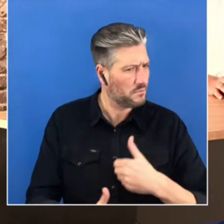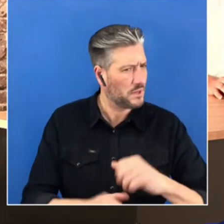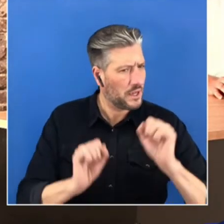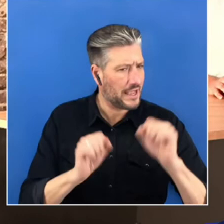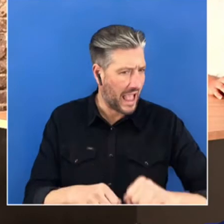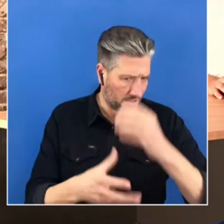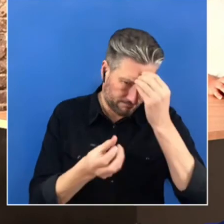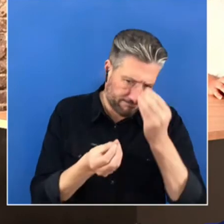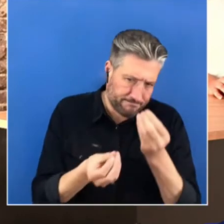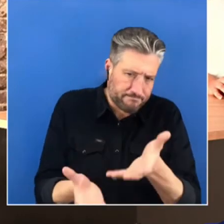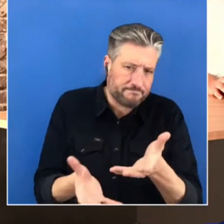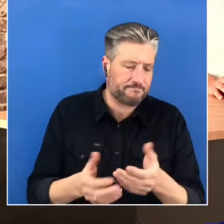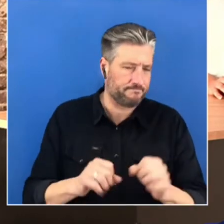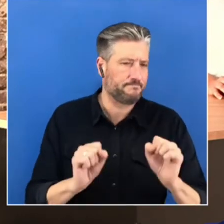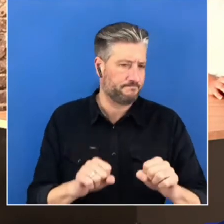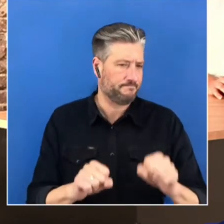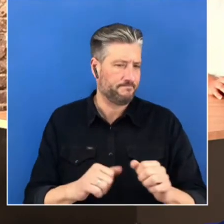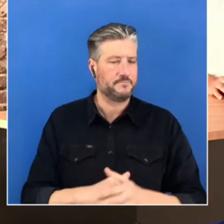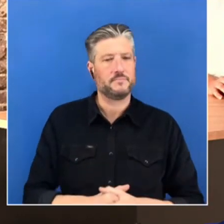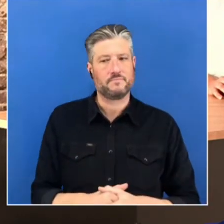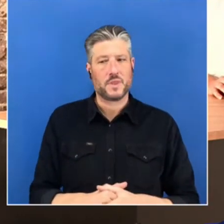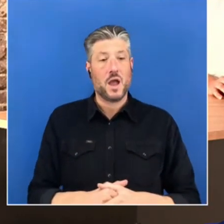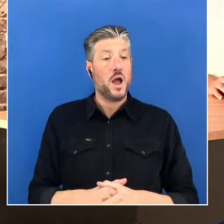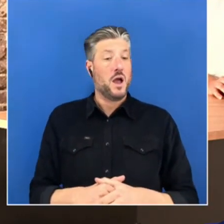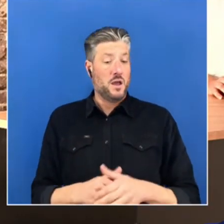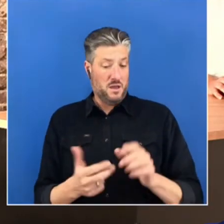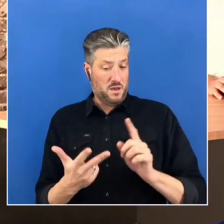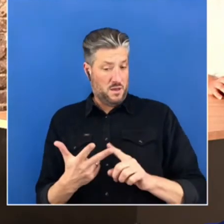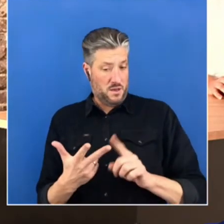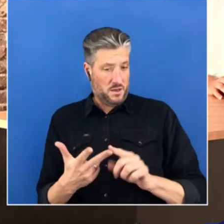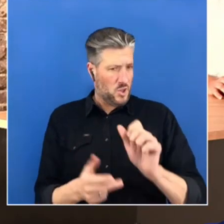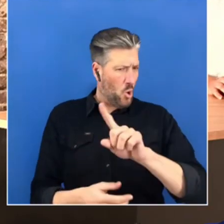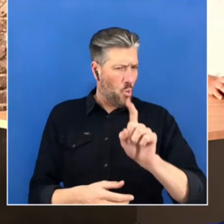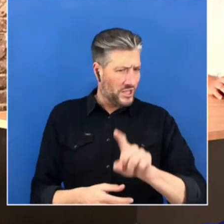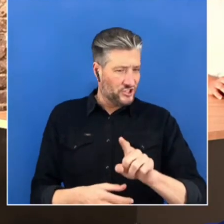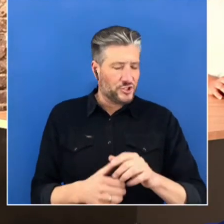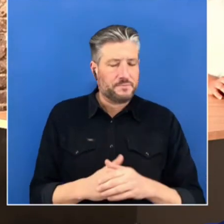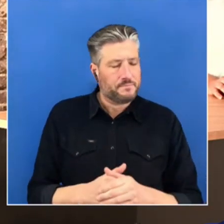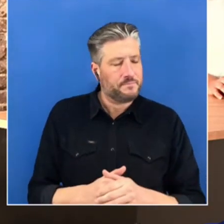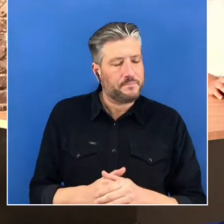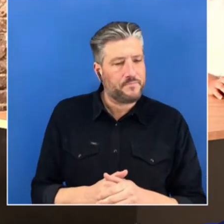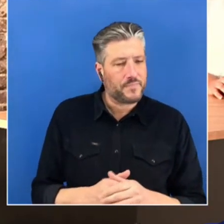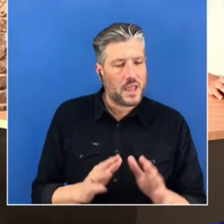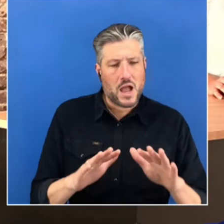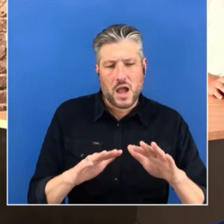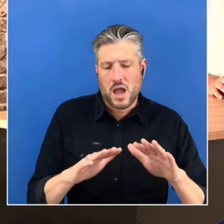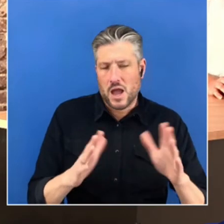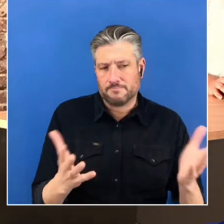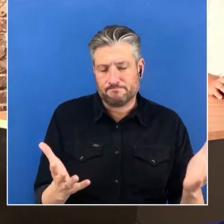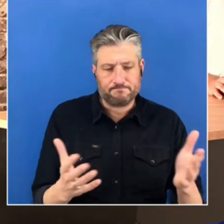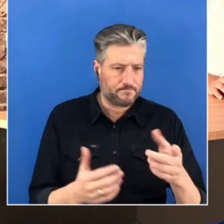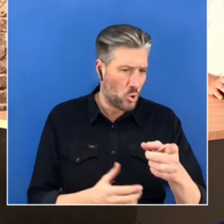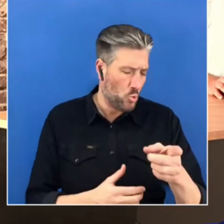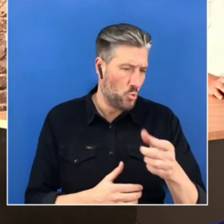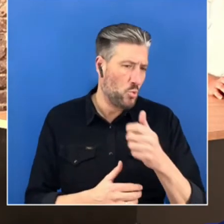came in. How do you see the intersection or the difference between the